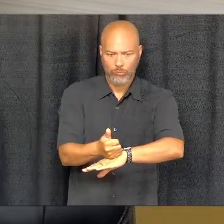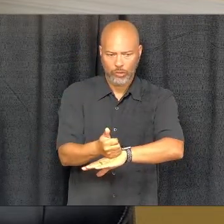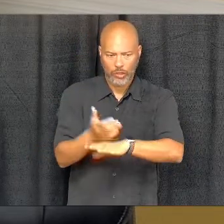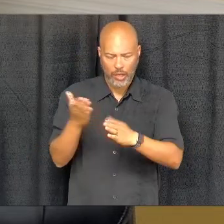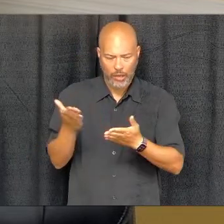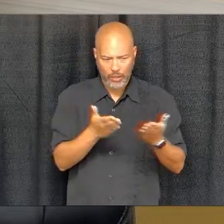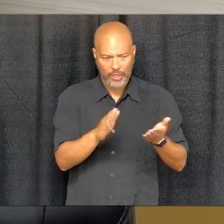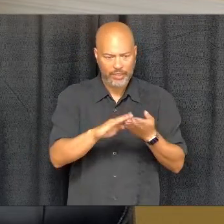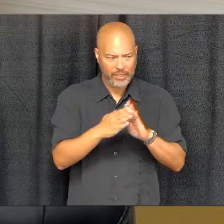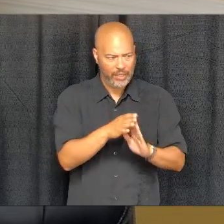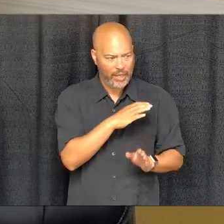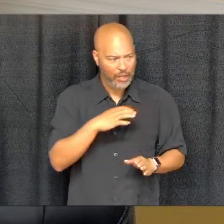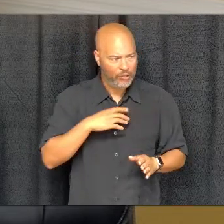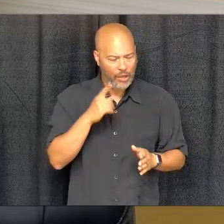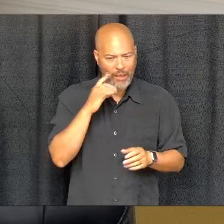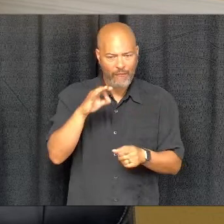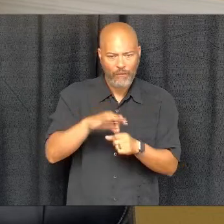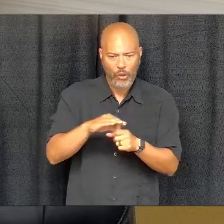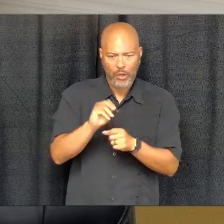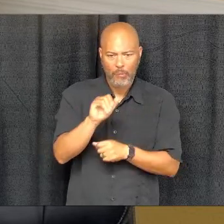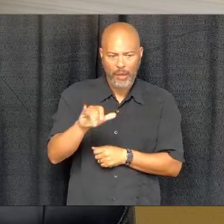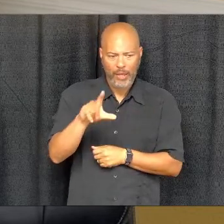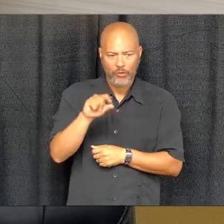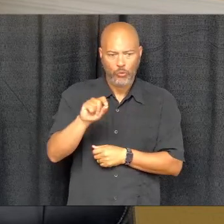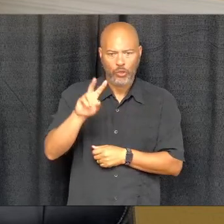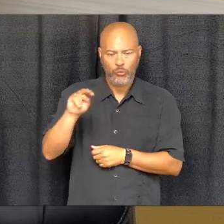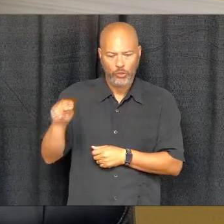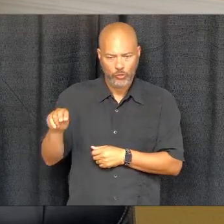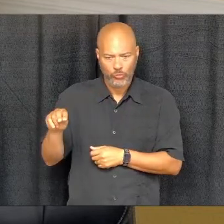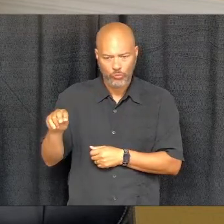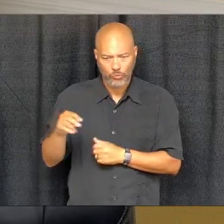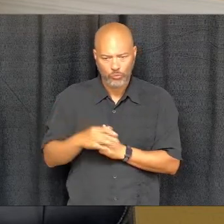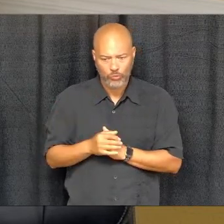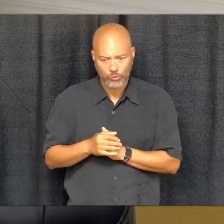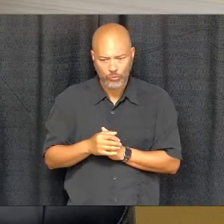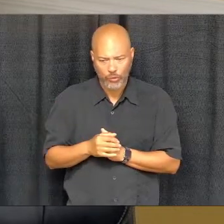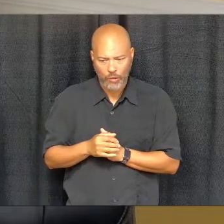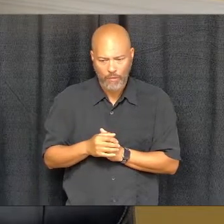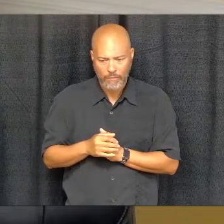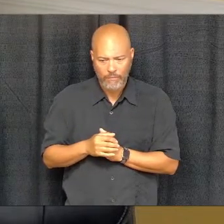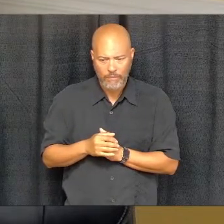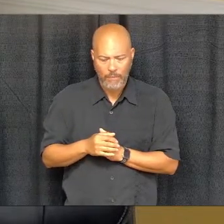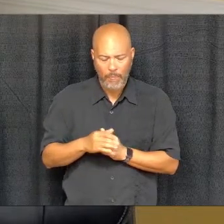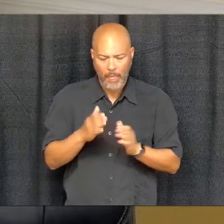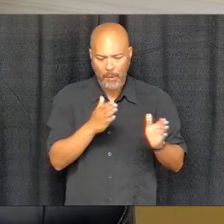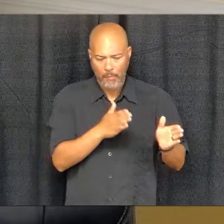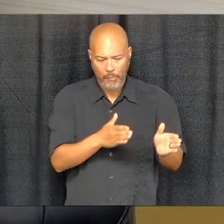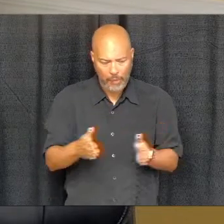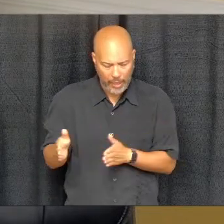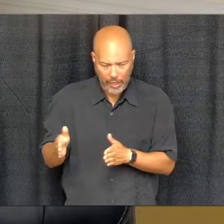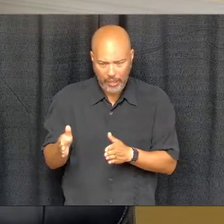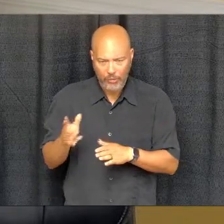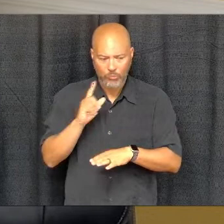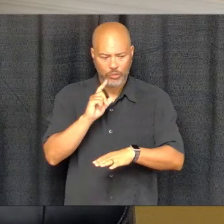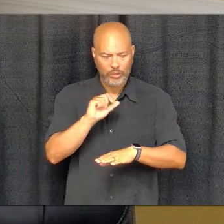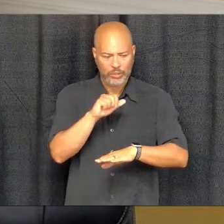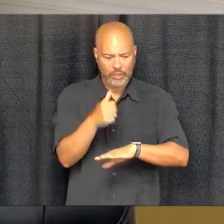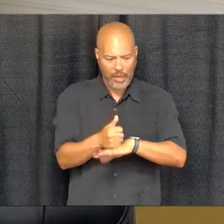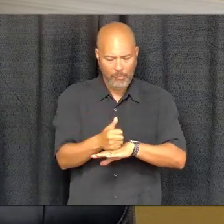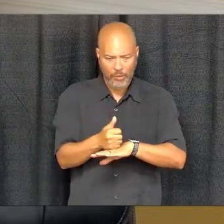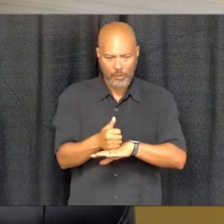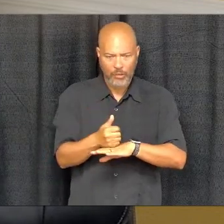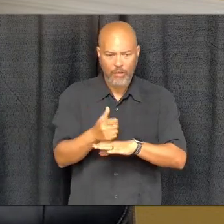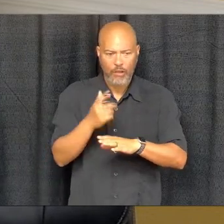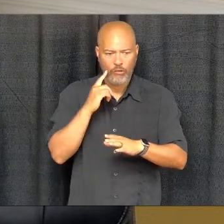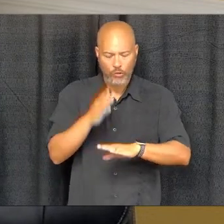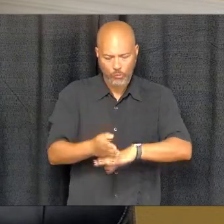the City Council and voted on in May of 2022. The plan was established to restore the Red